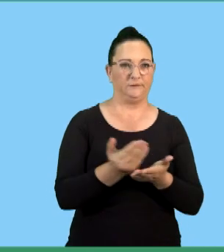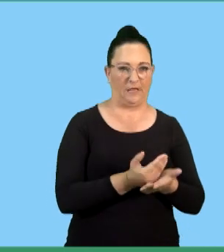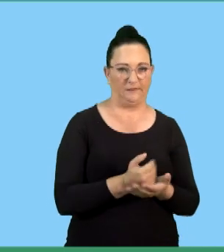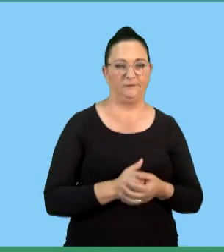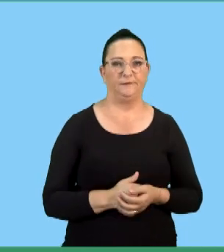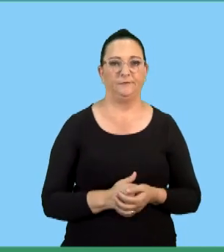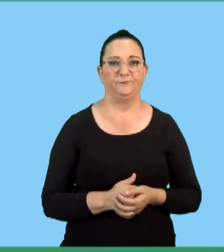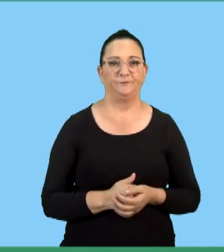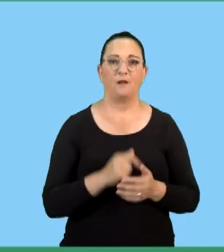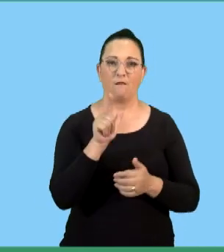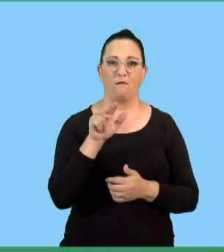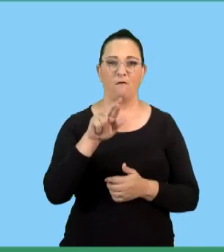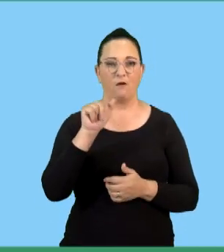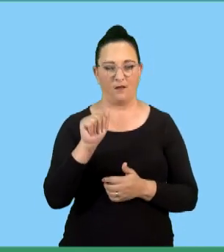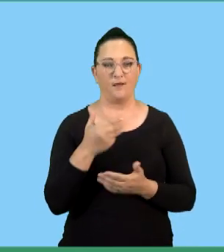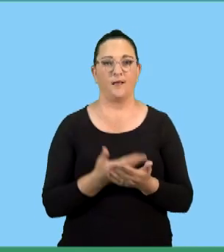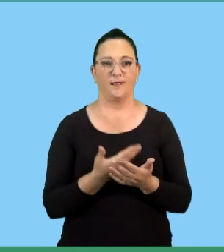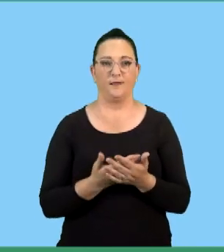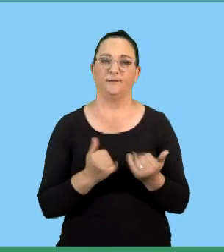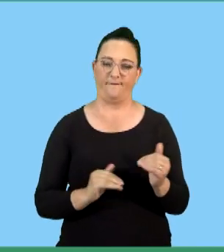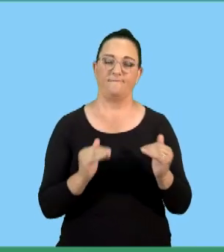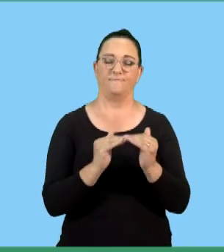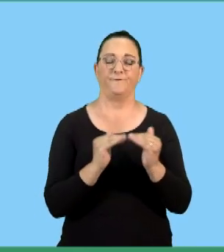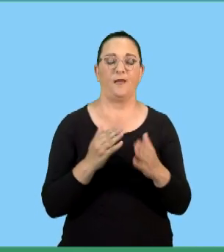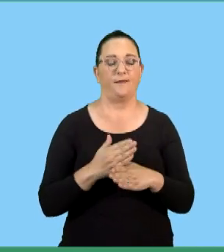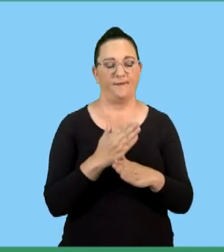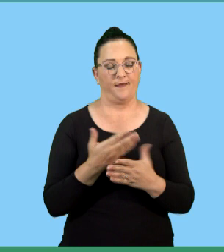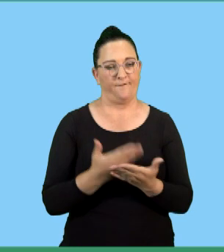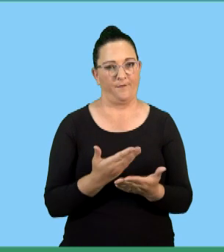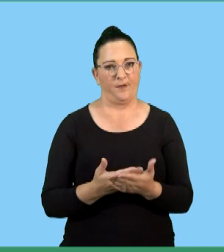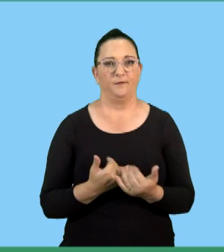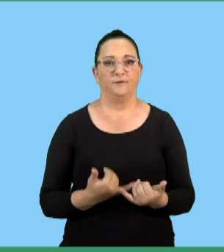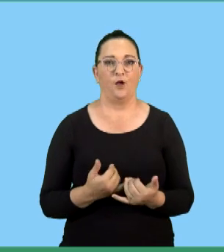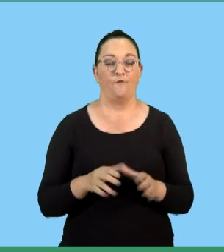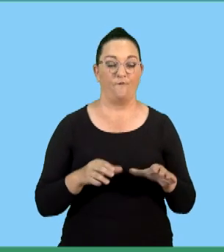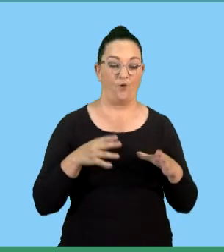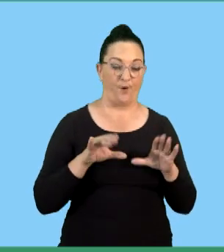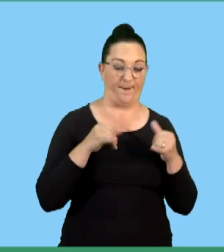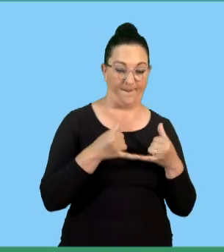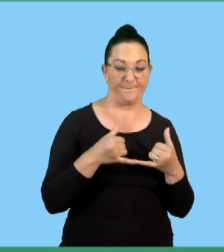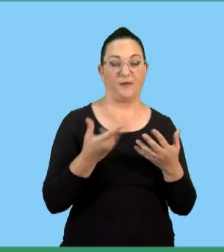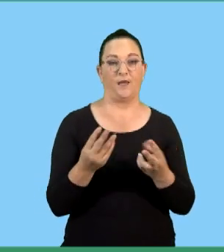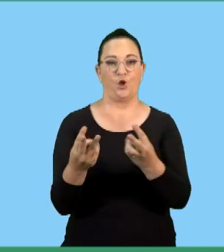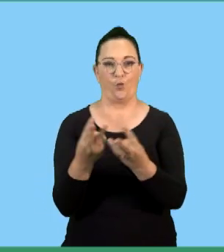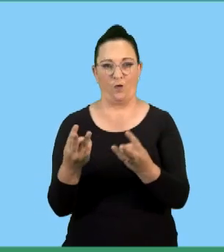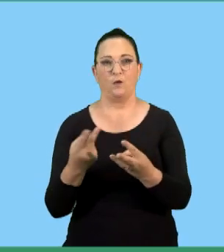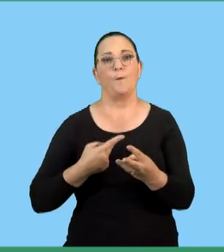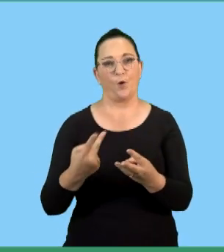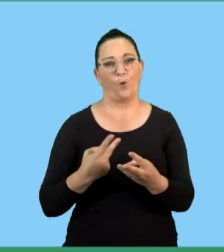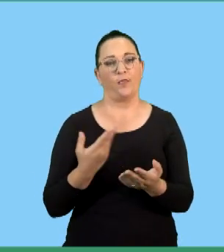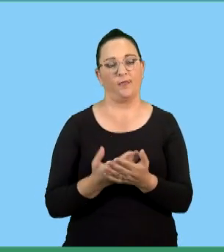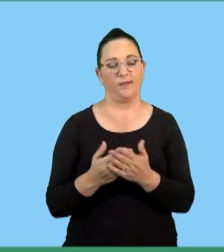So according to the Labor Relations Act, it promotes fair labor practices between the employer and